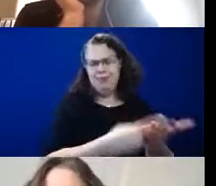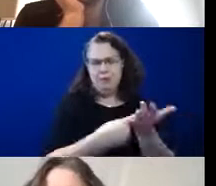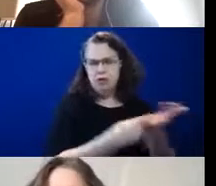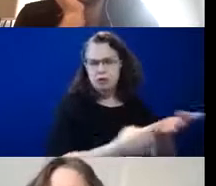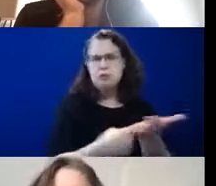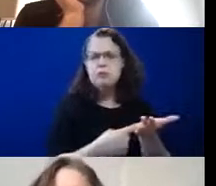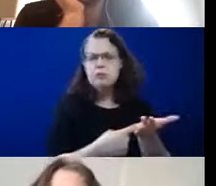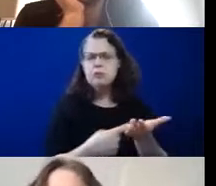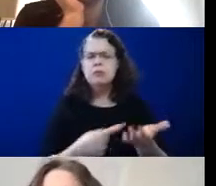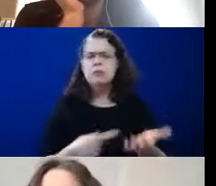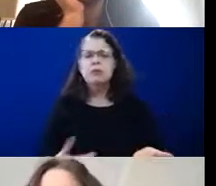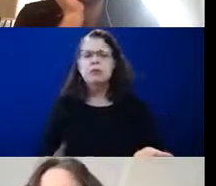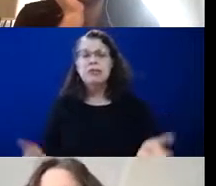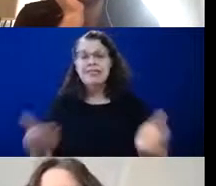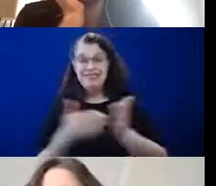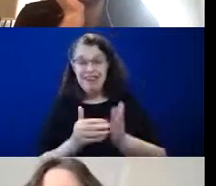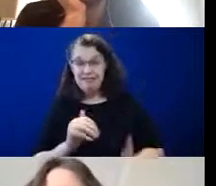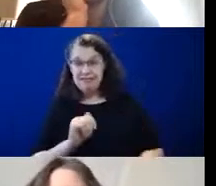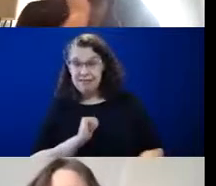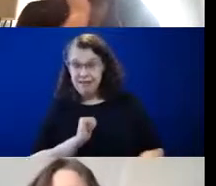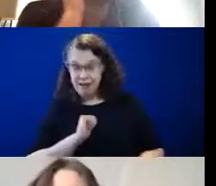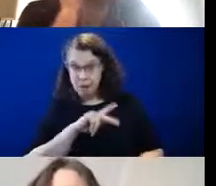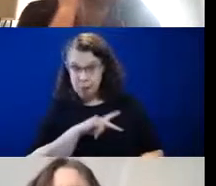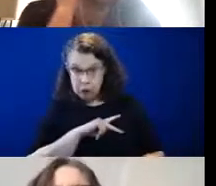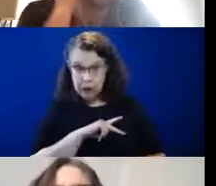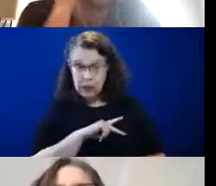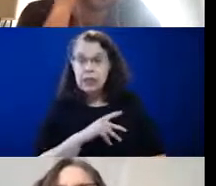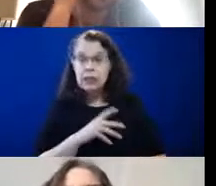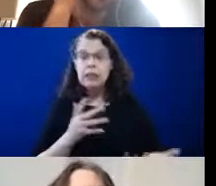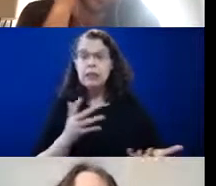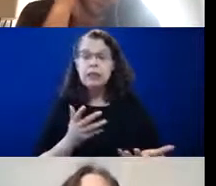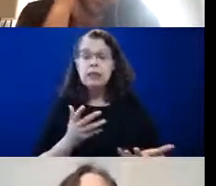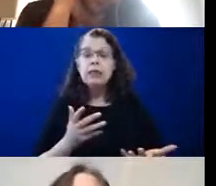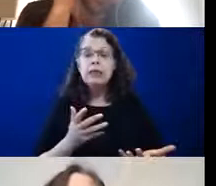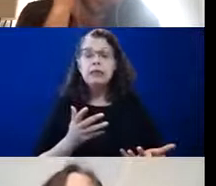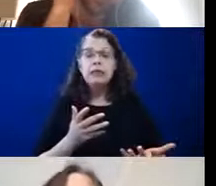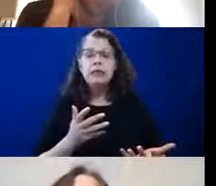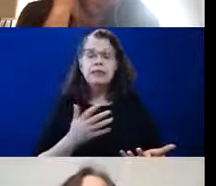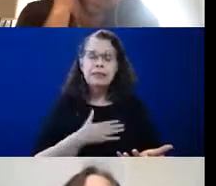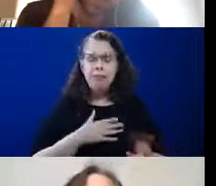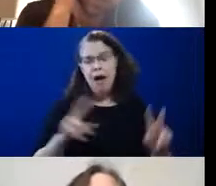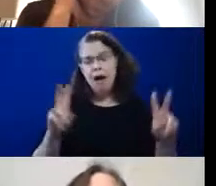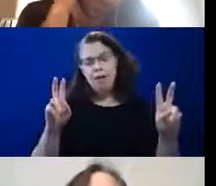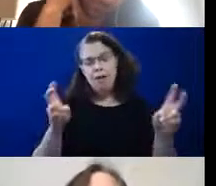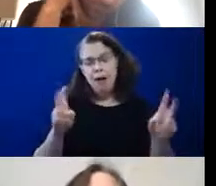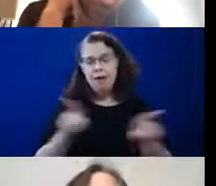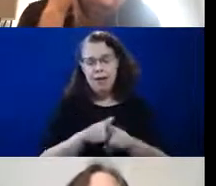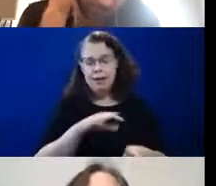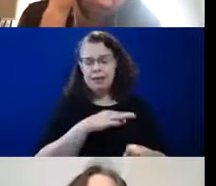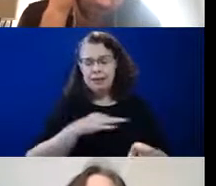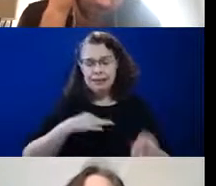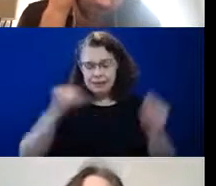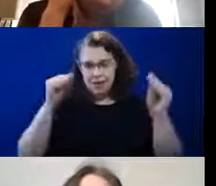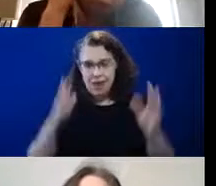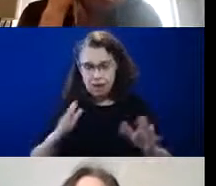discussed. But I, again, personally, this is kind of also my motto as a faculty: working